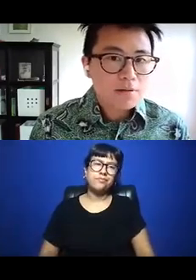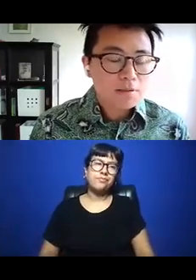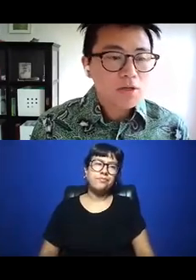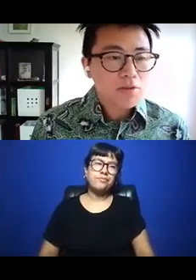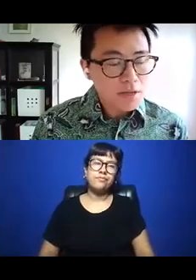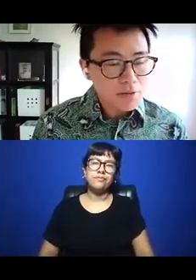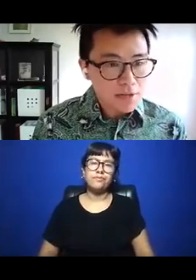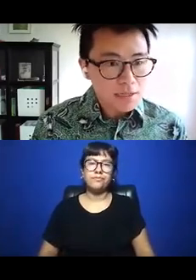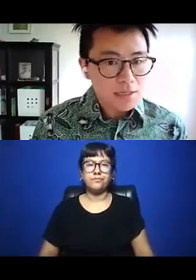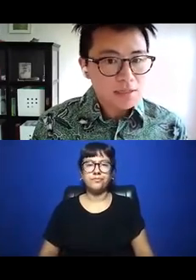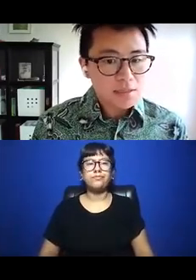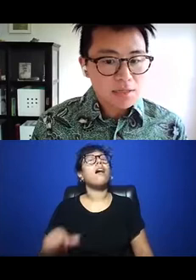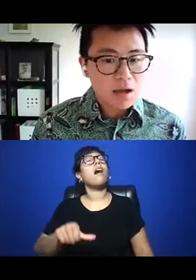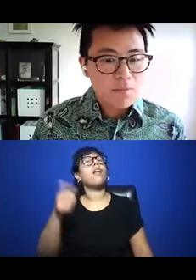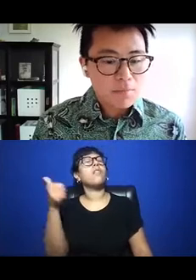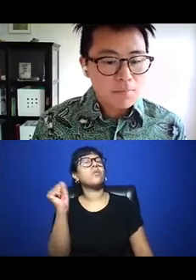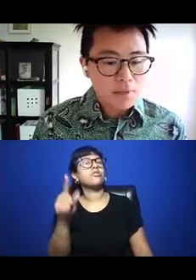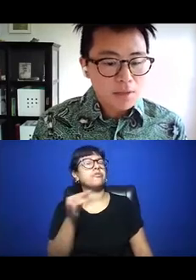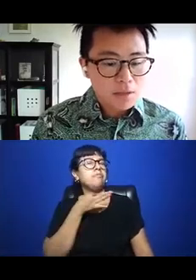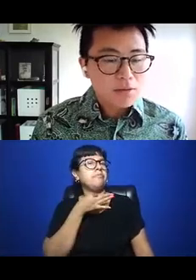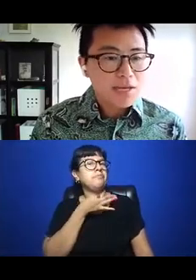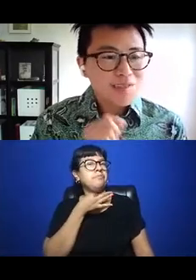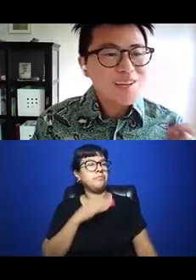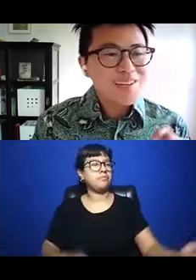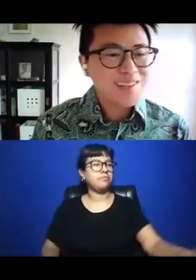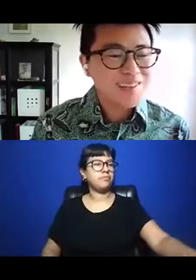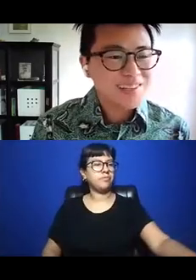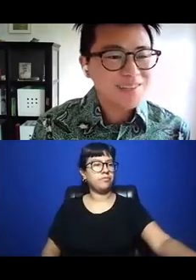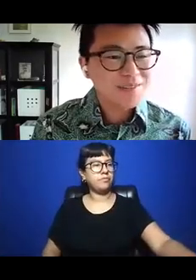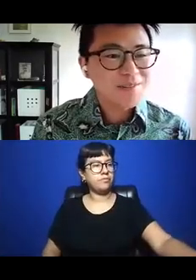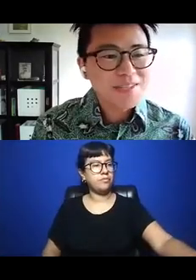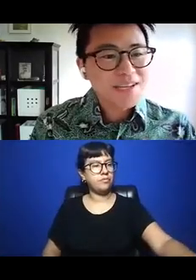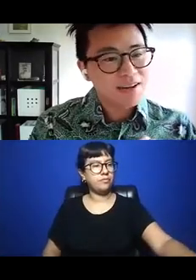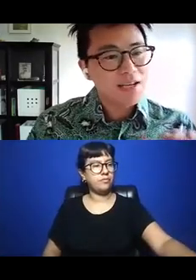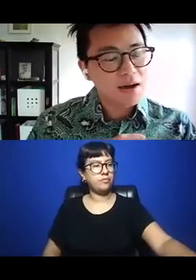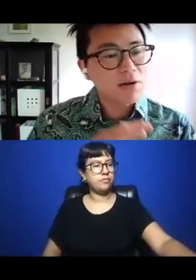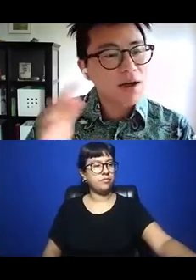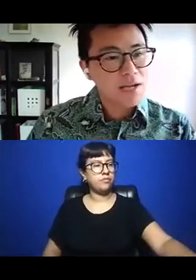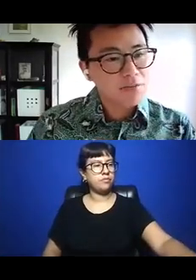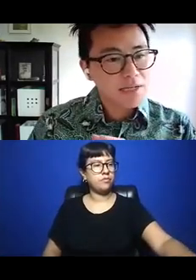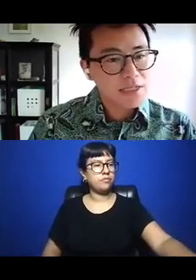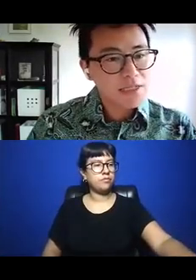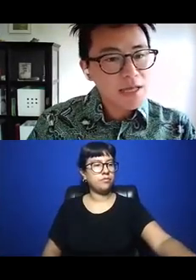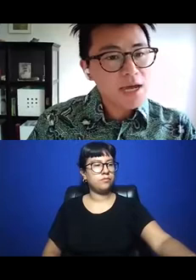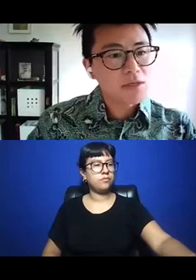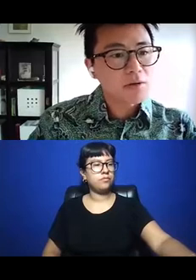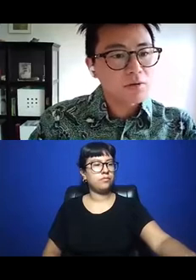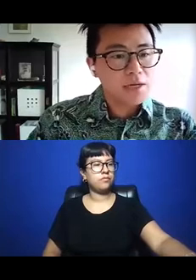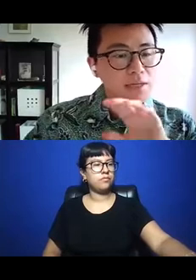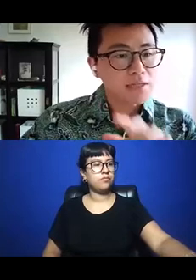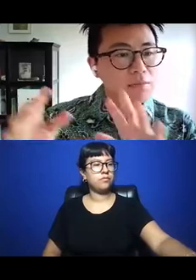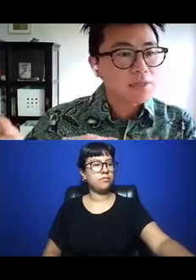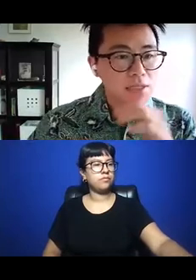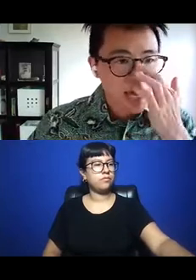would. So then the other thing is, it's only as secure as you use it. In addition to that,